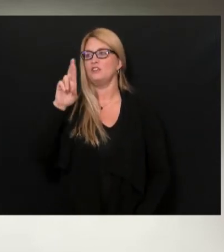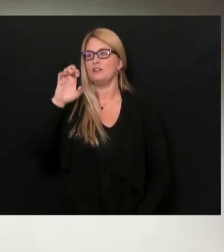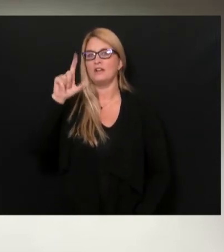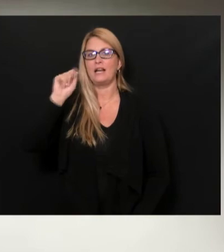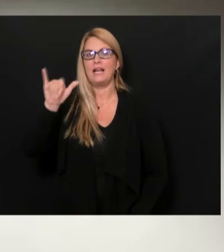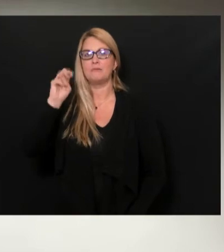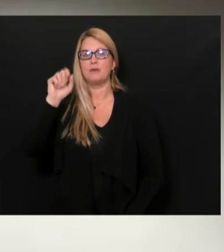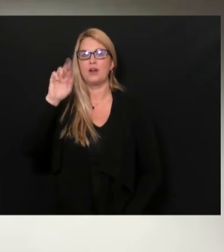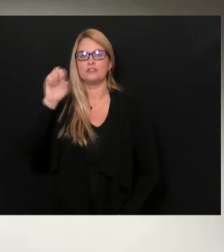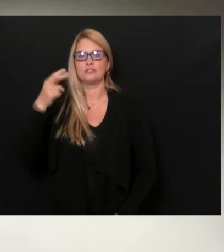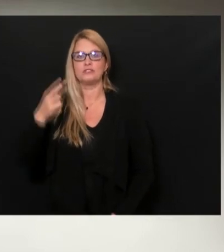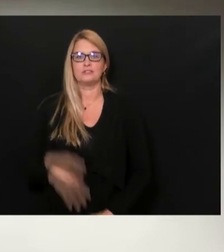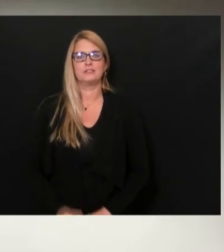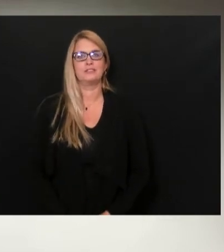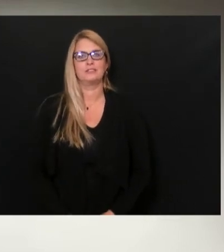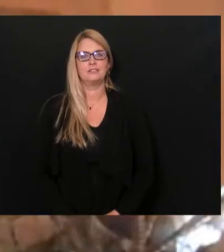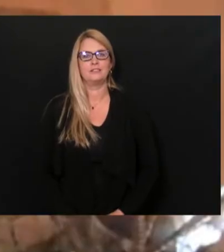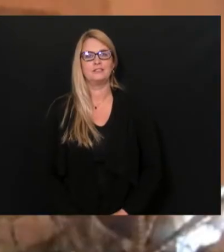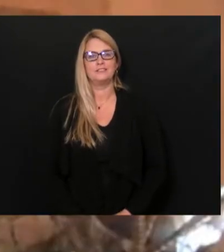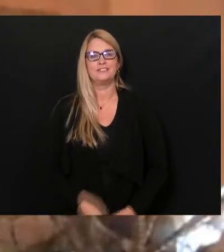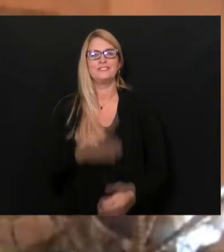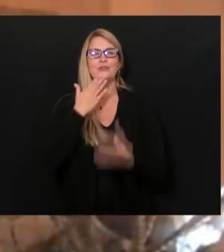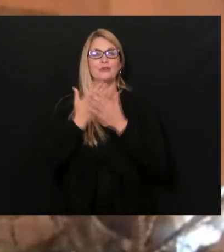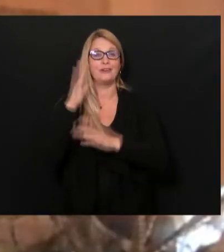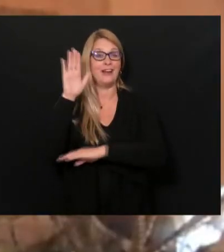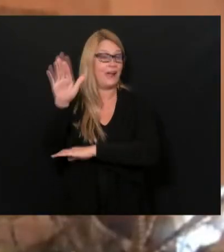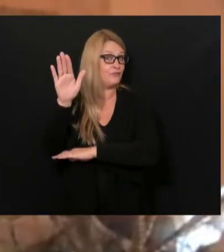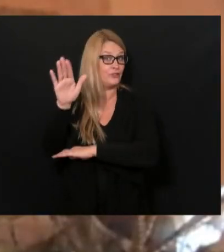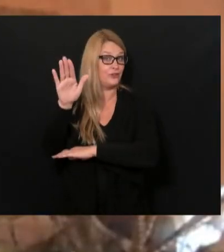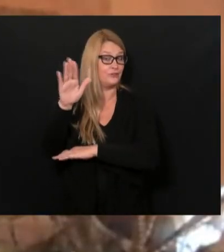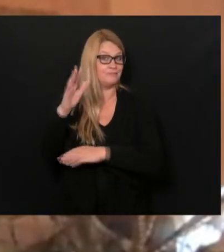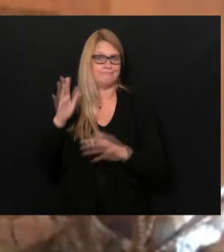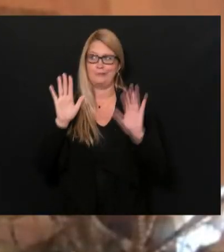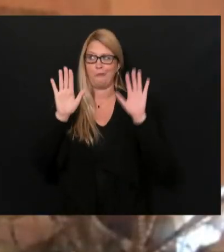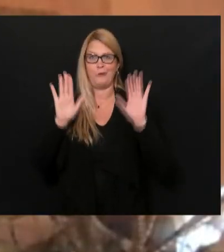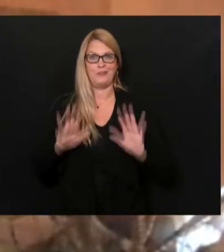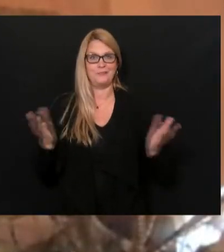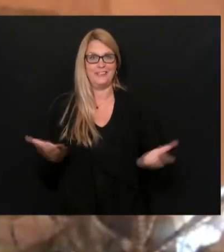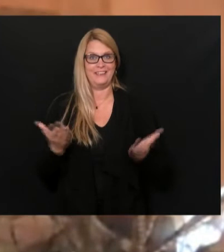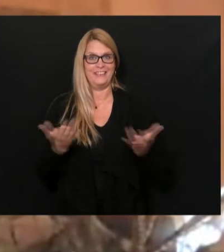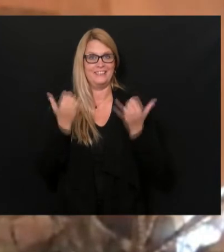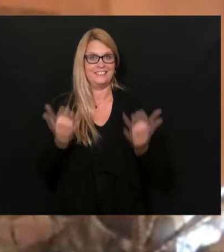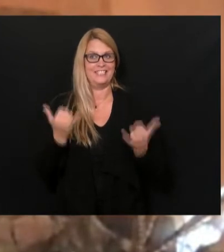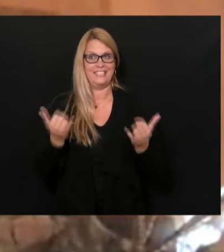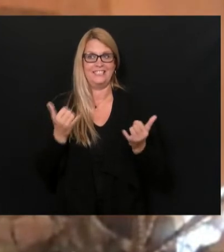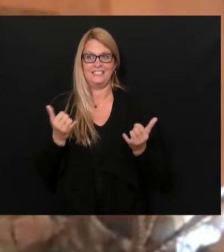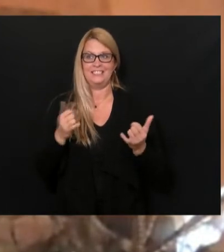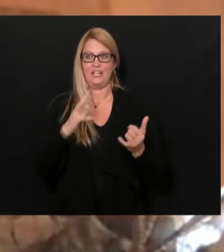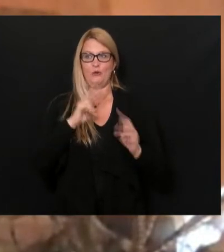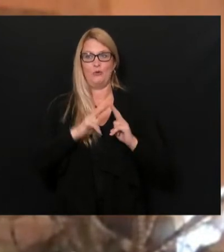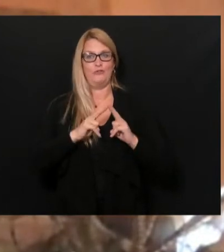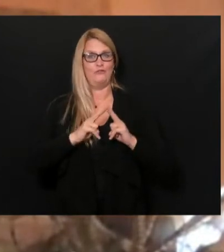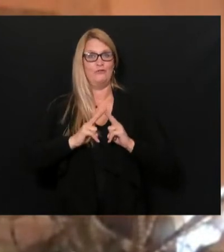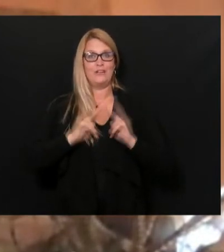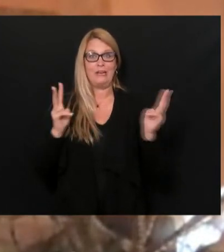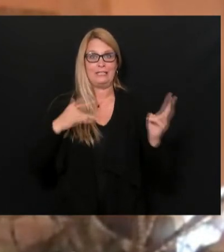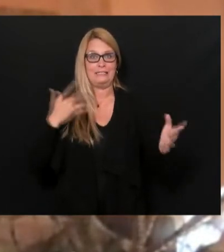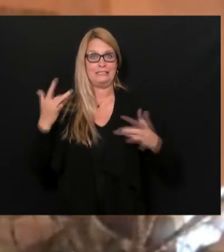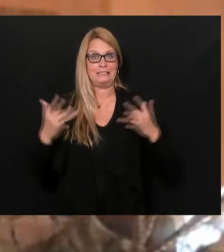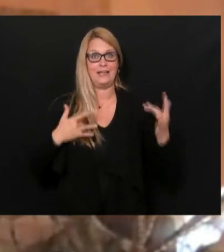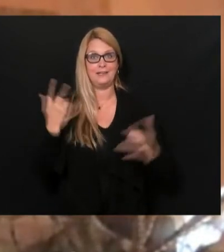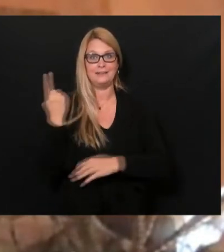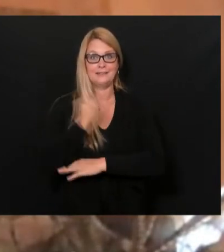coronavirus czar. Well, good afternoon. It's great to be with everybody on this really very extraordinary day,